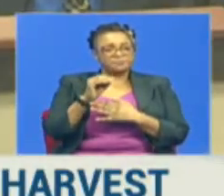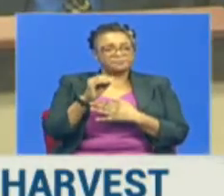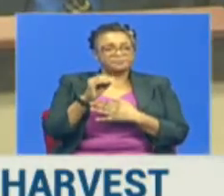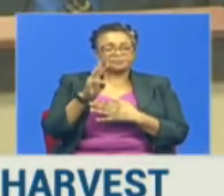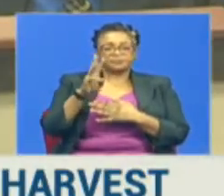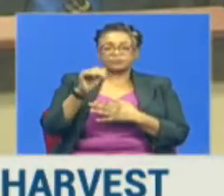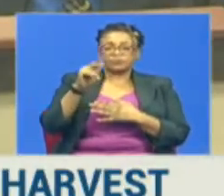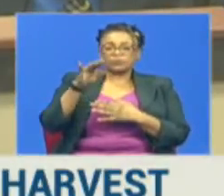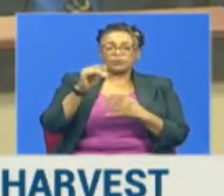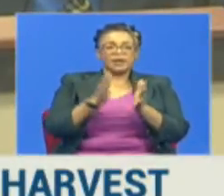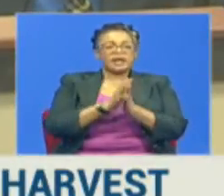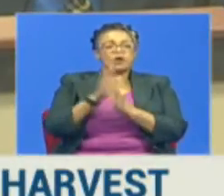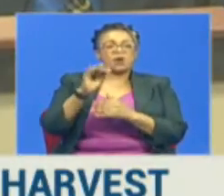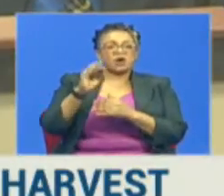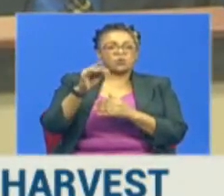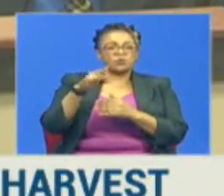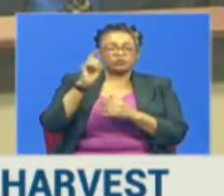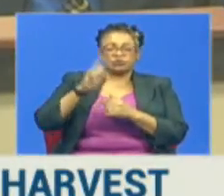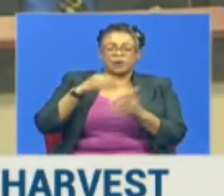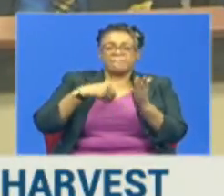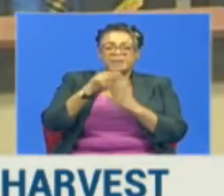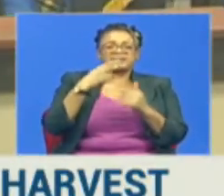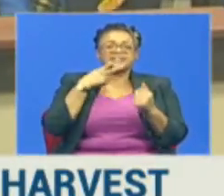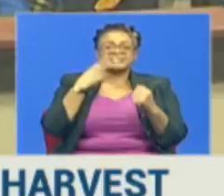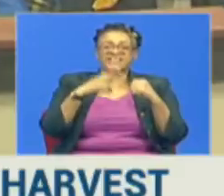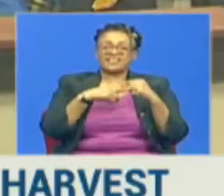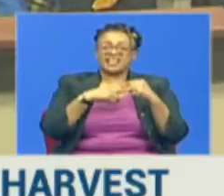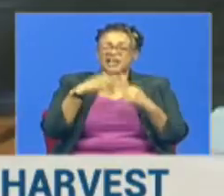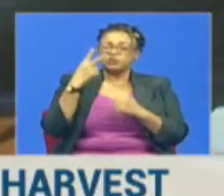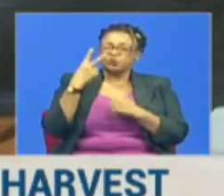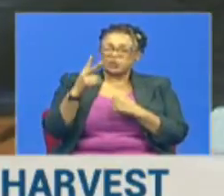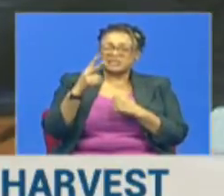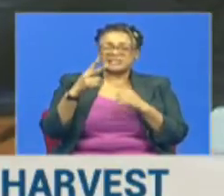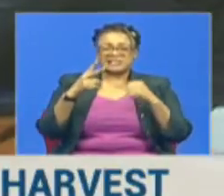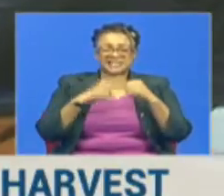are expected to pay 727 million shillings,